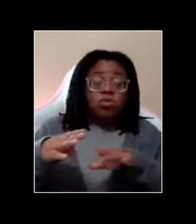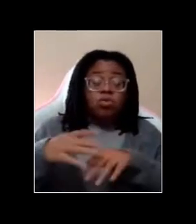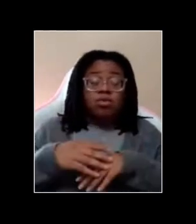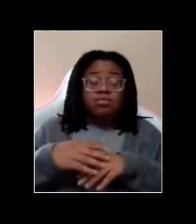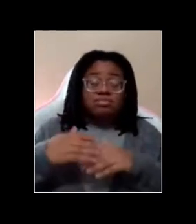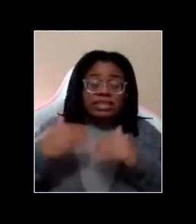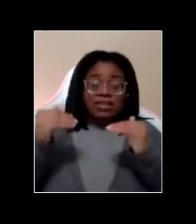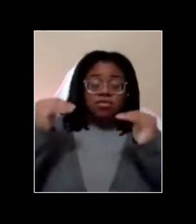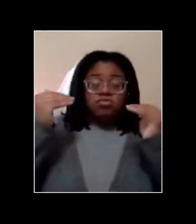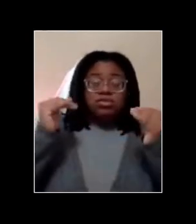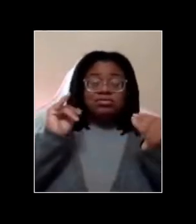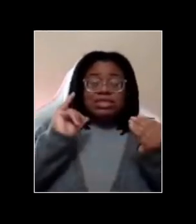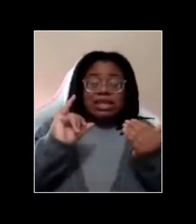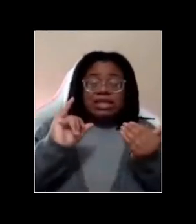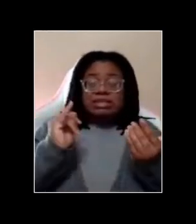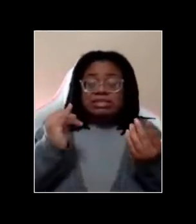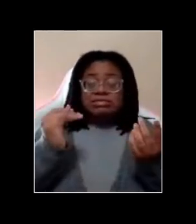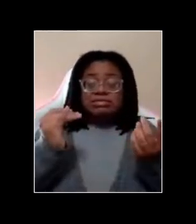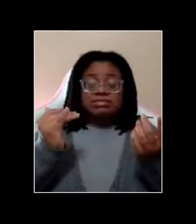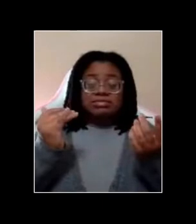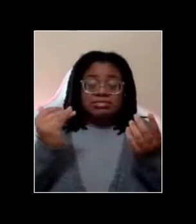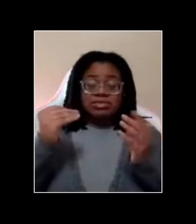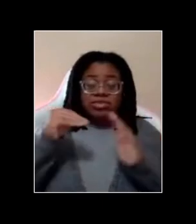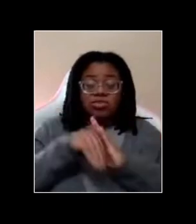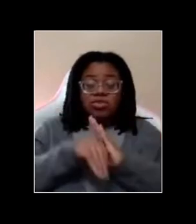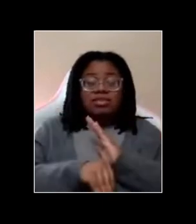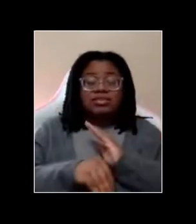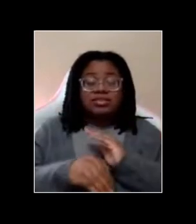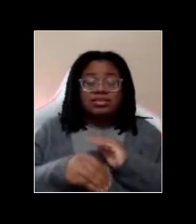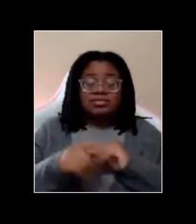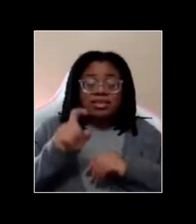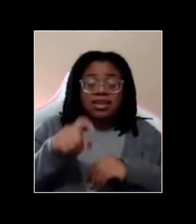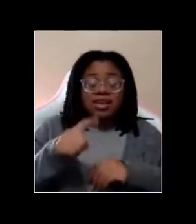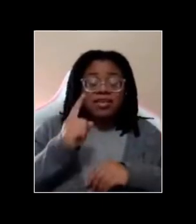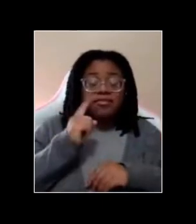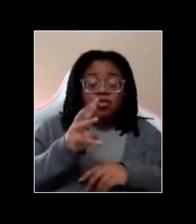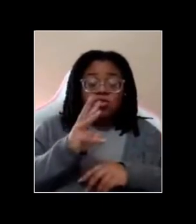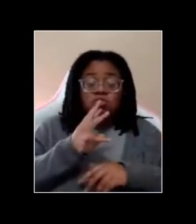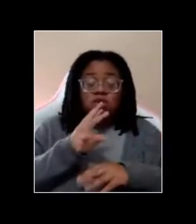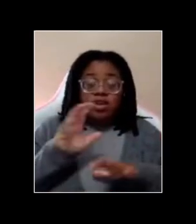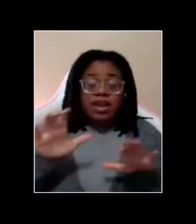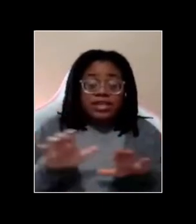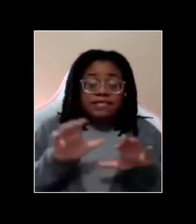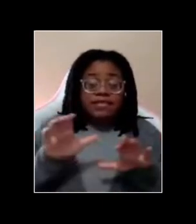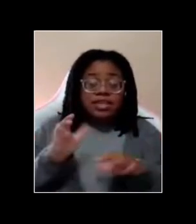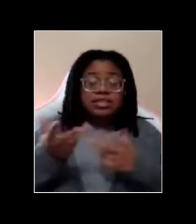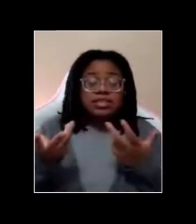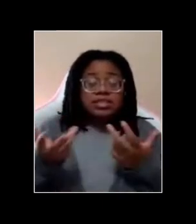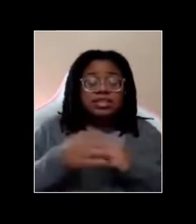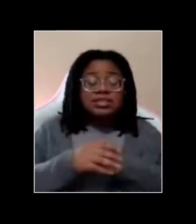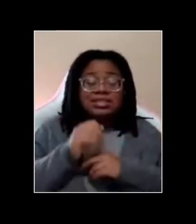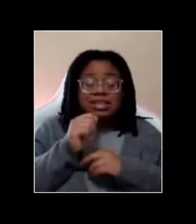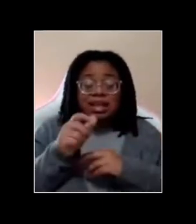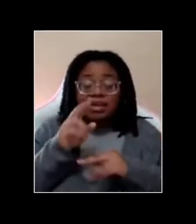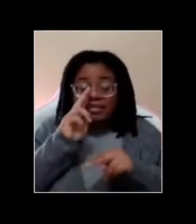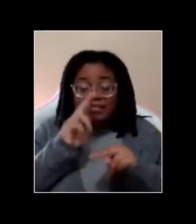that winds up having a decreased demand for water-based activities. It's not as much fun